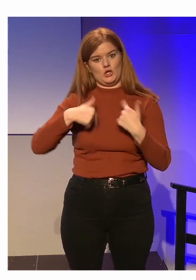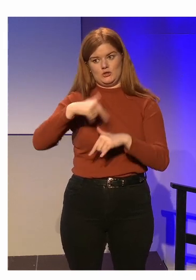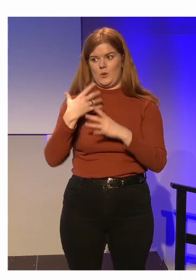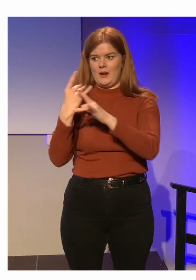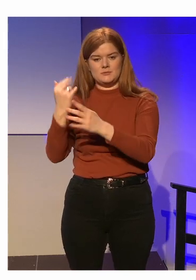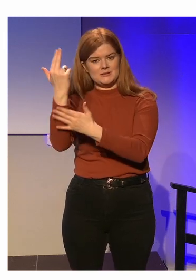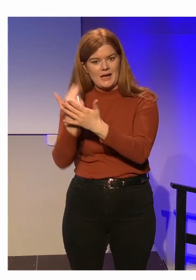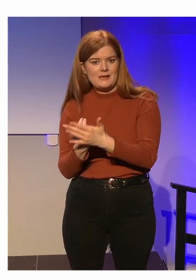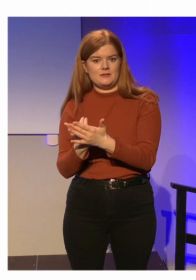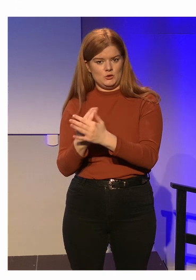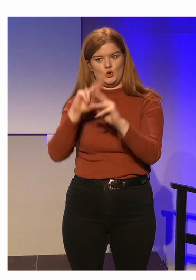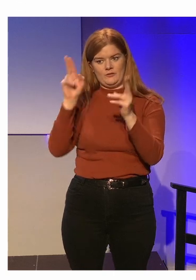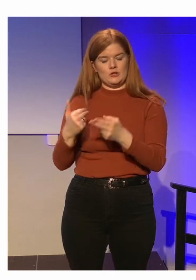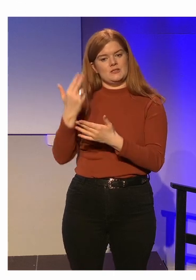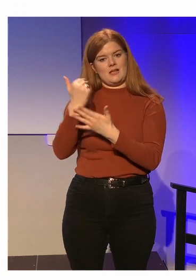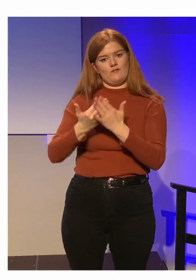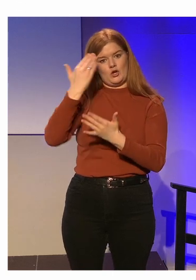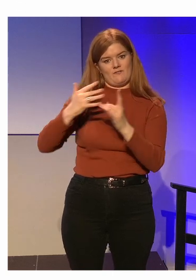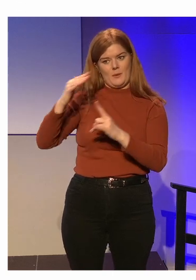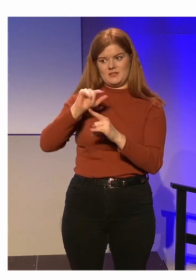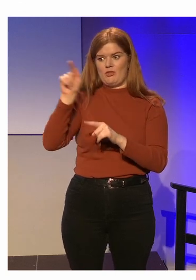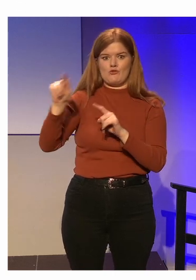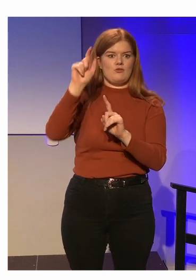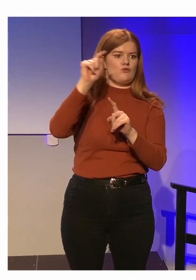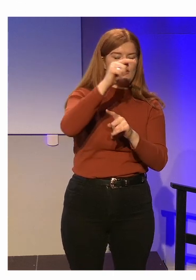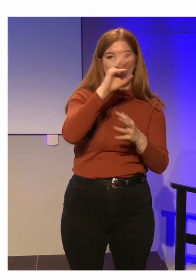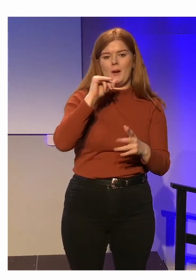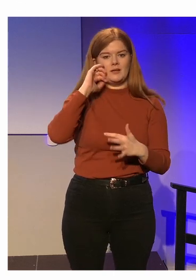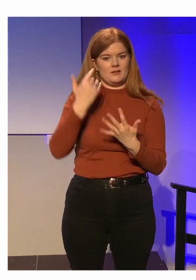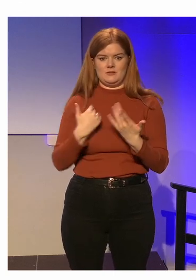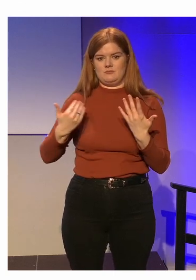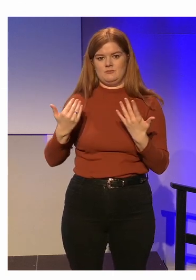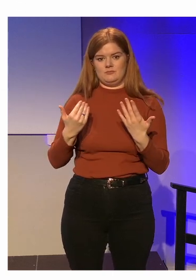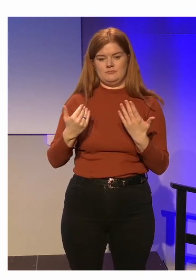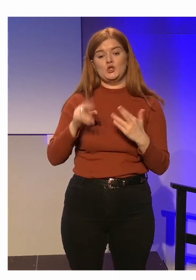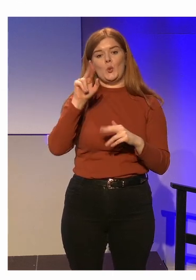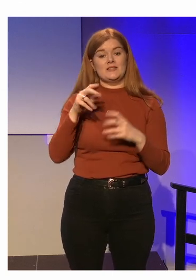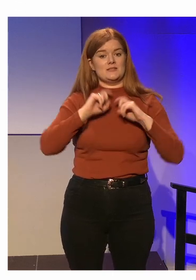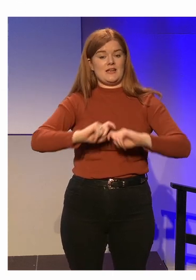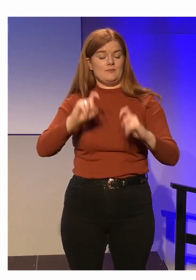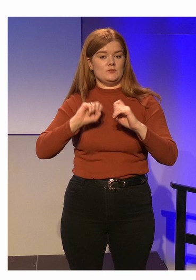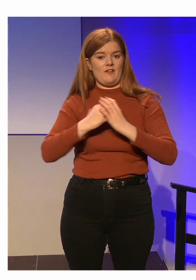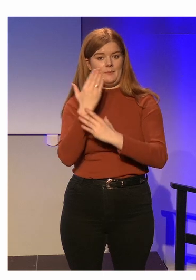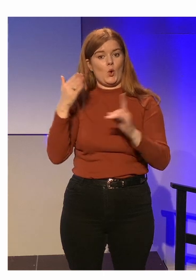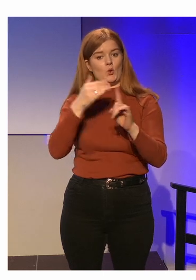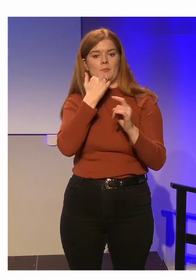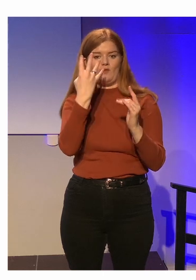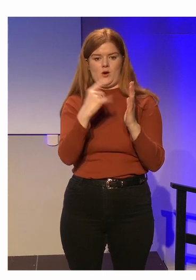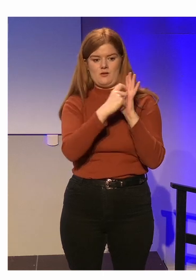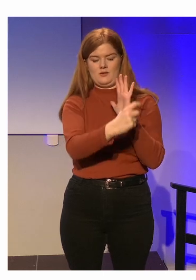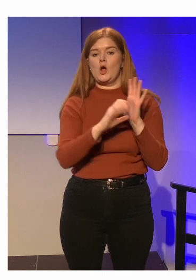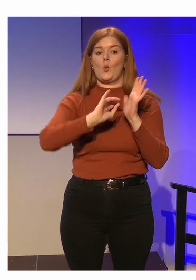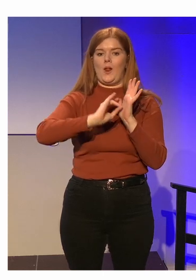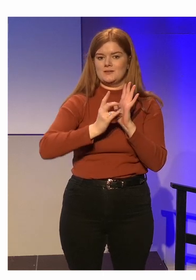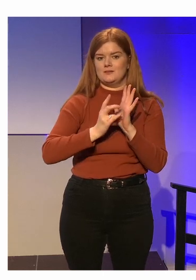design universal design for learning environments there, and largely because of the UN Sustainable Development Goal number 4,